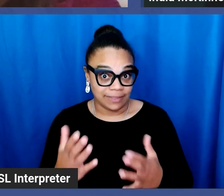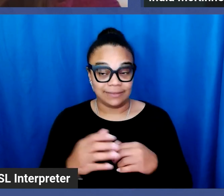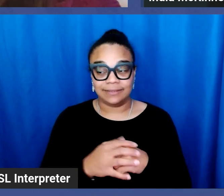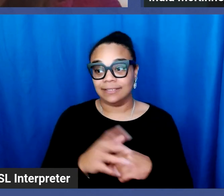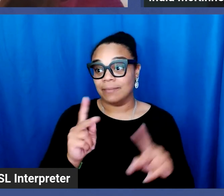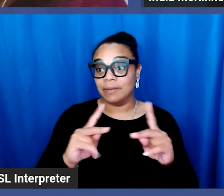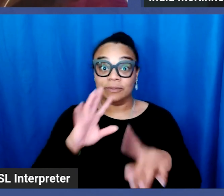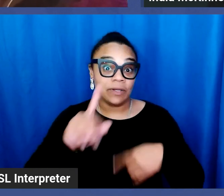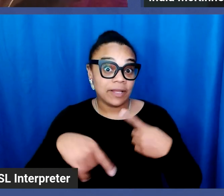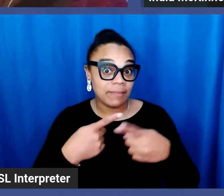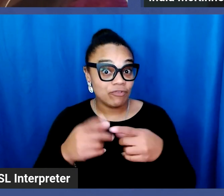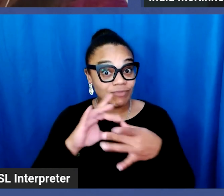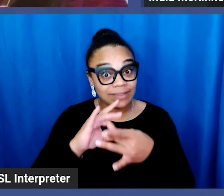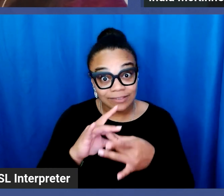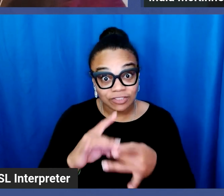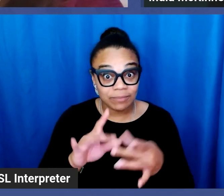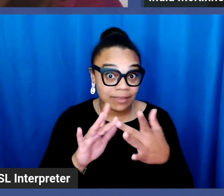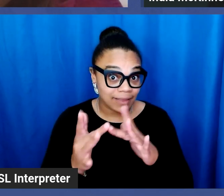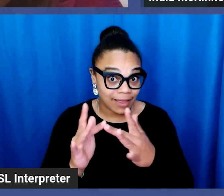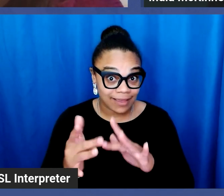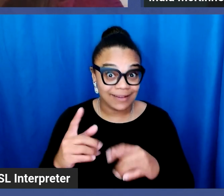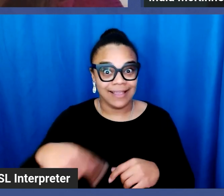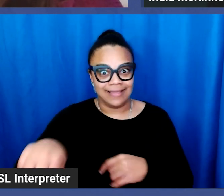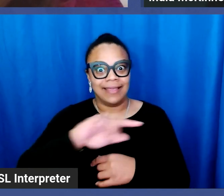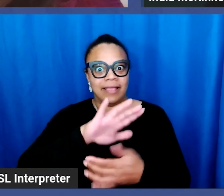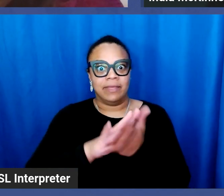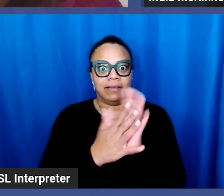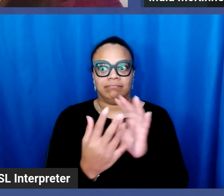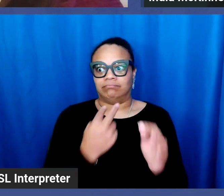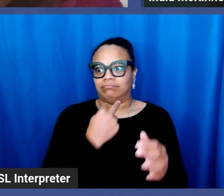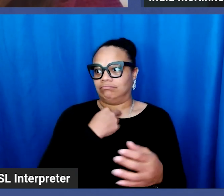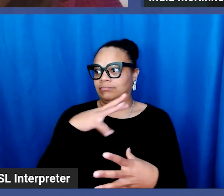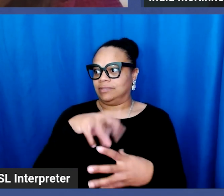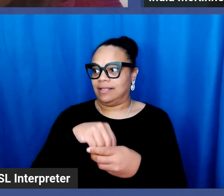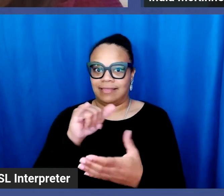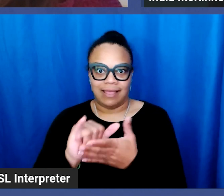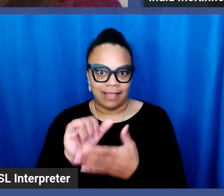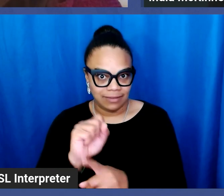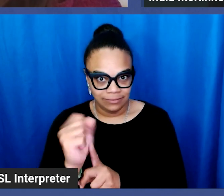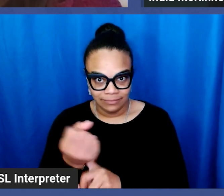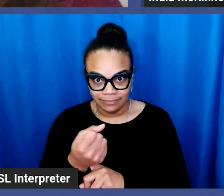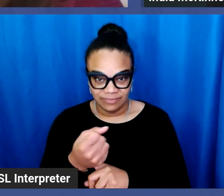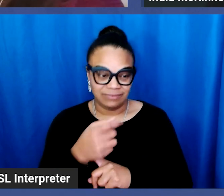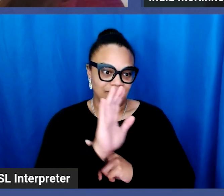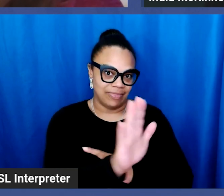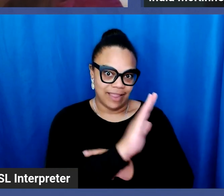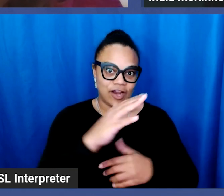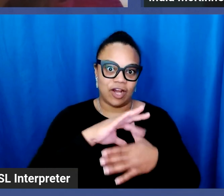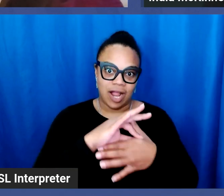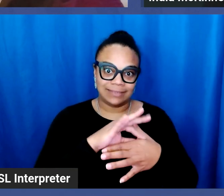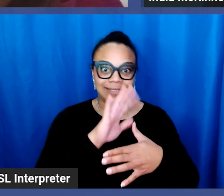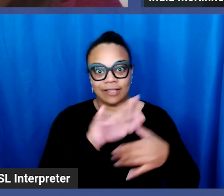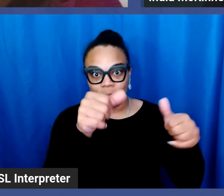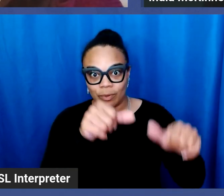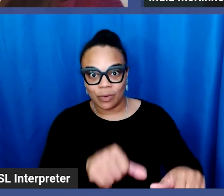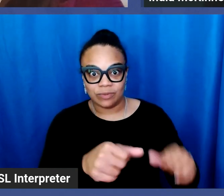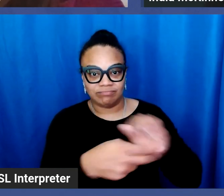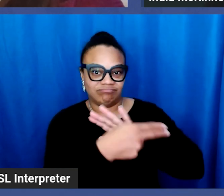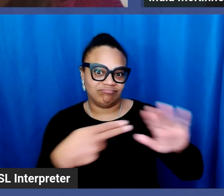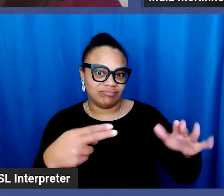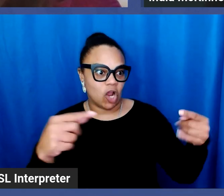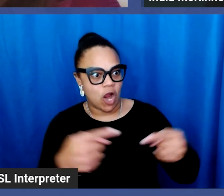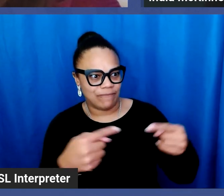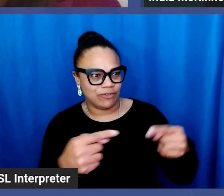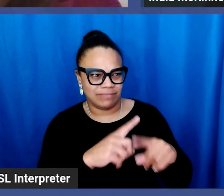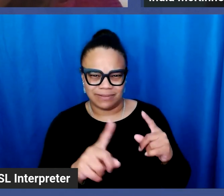relationships online who've been caught in this net, and their content has been labeled harmful when, truthfully, it's not,